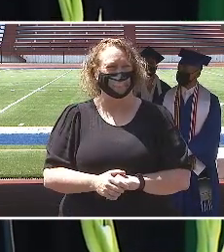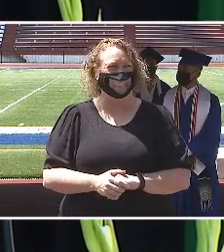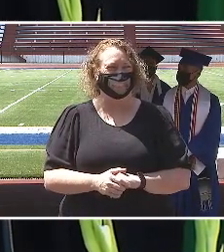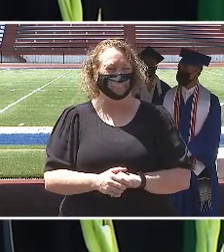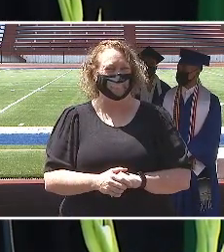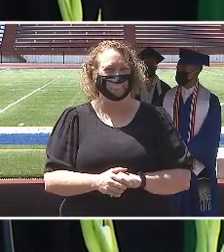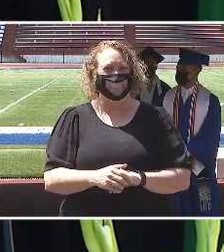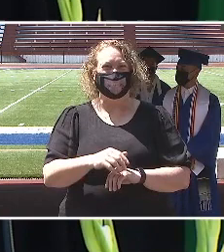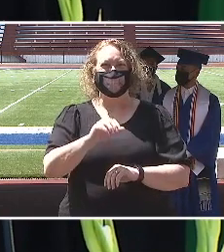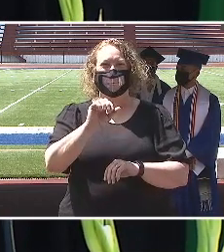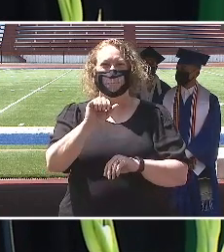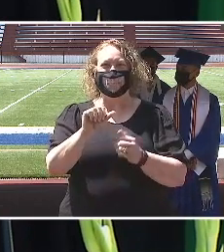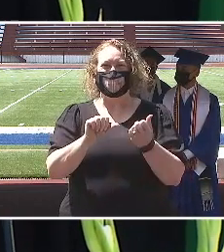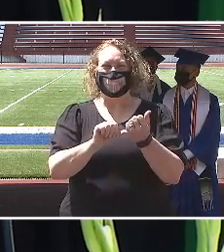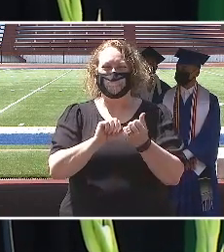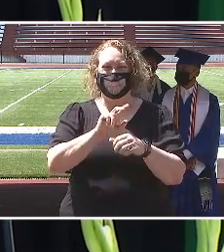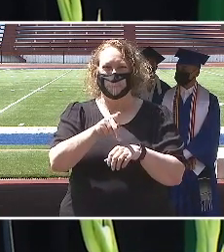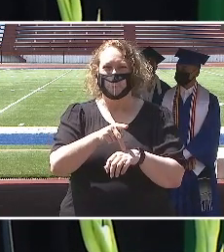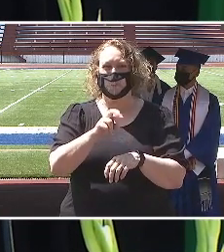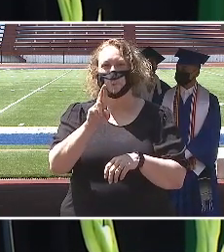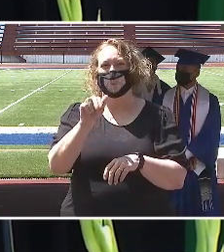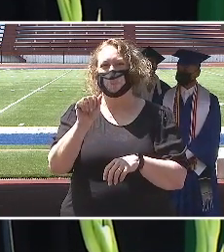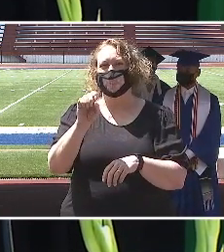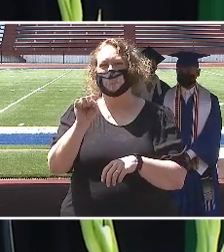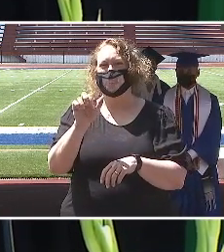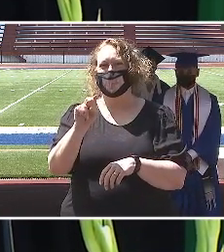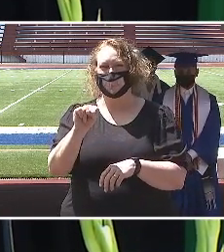Assistant Principal Kalila Rasan.